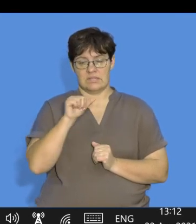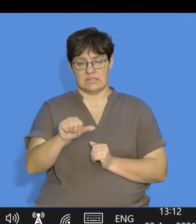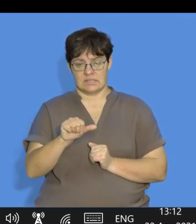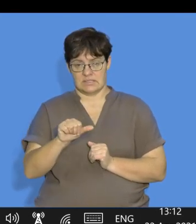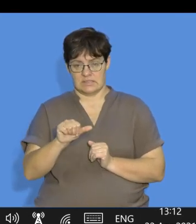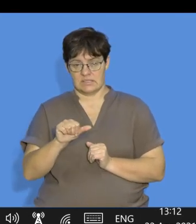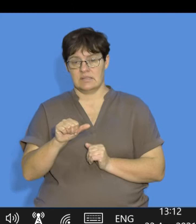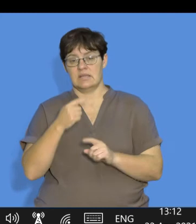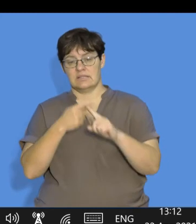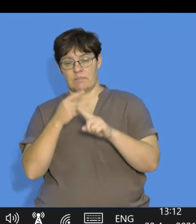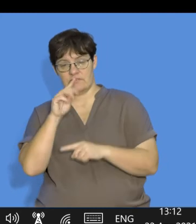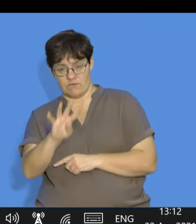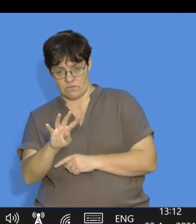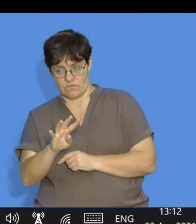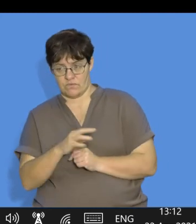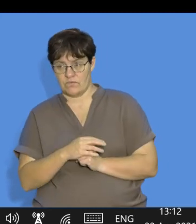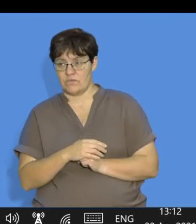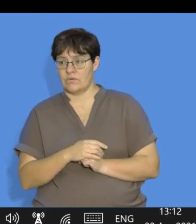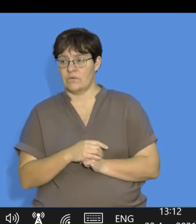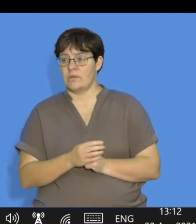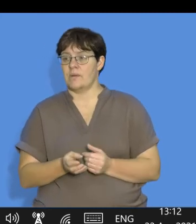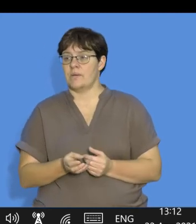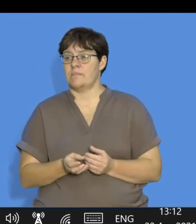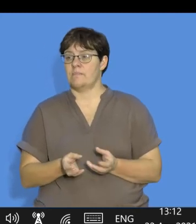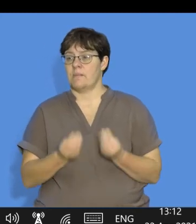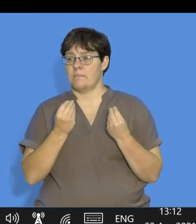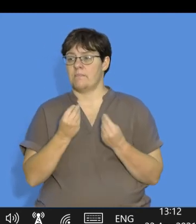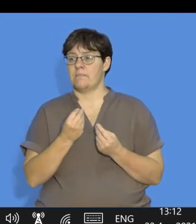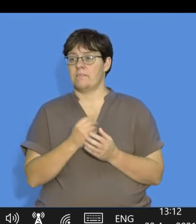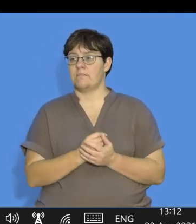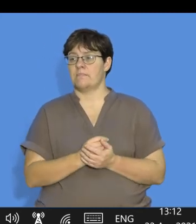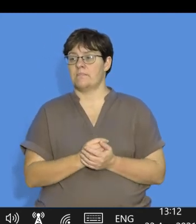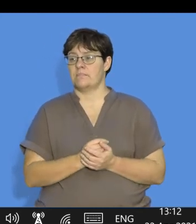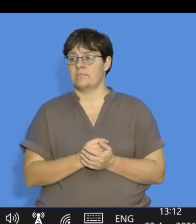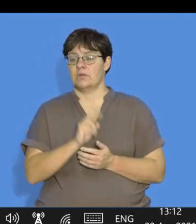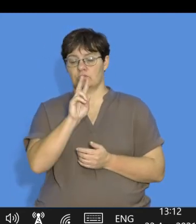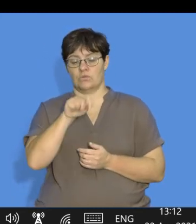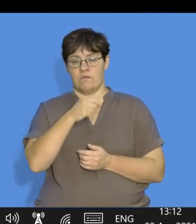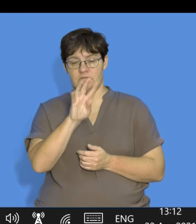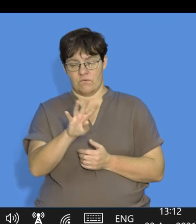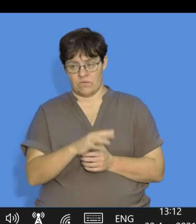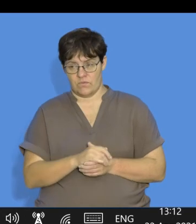0.6 multiplied by 4. Okay, what does that give us? 12/5, which is